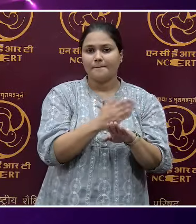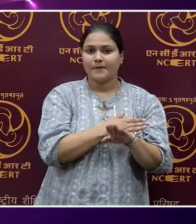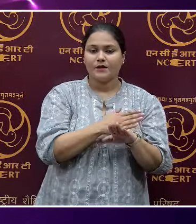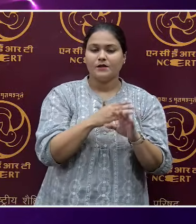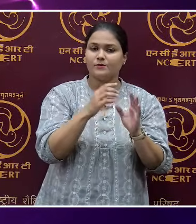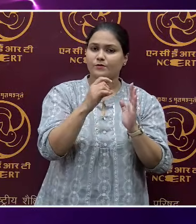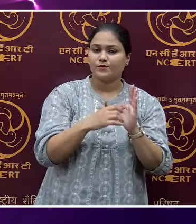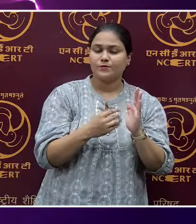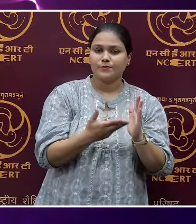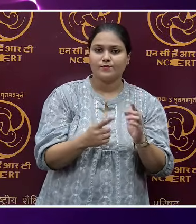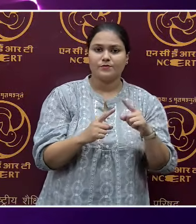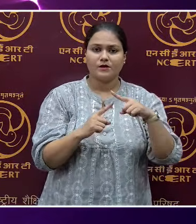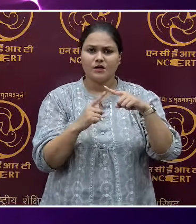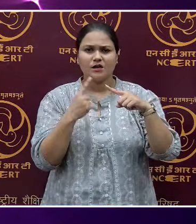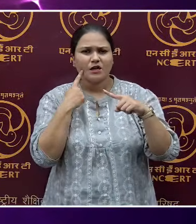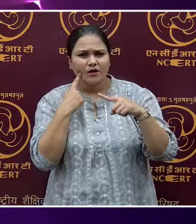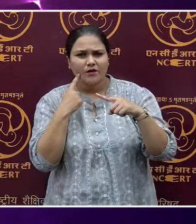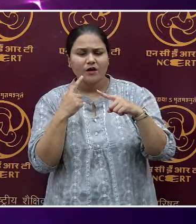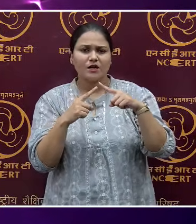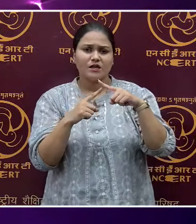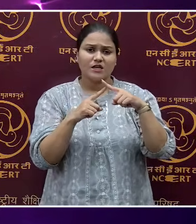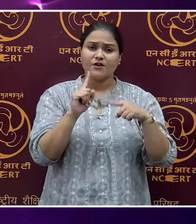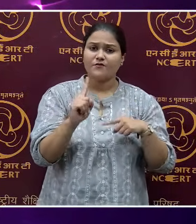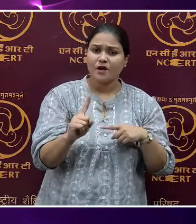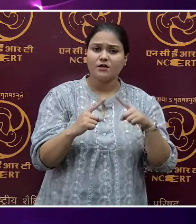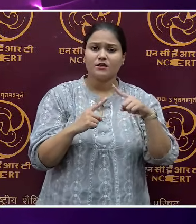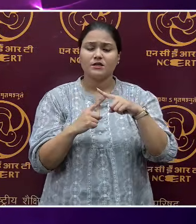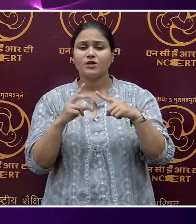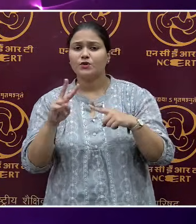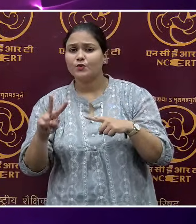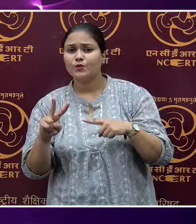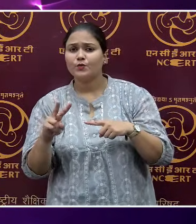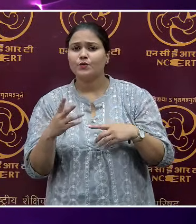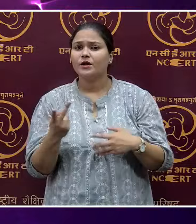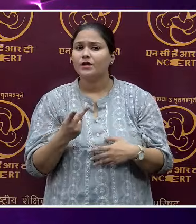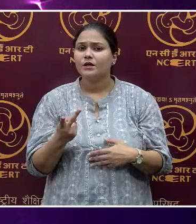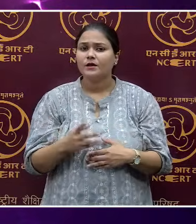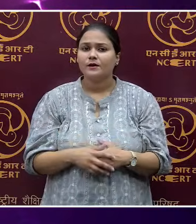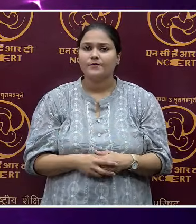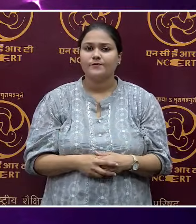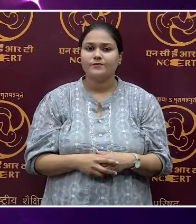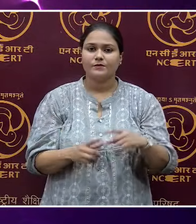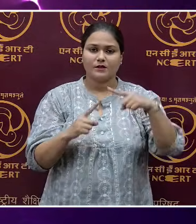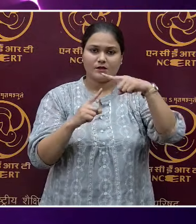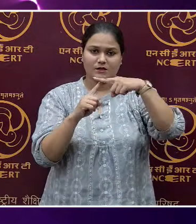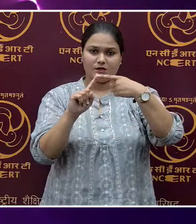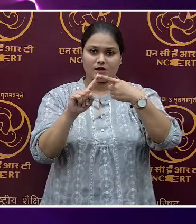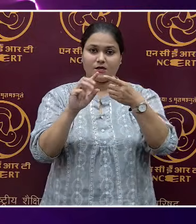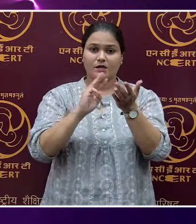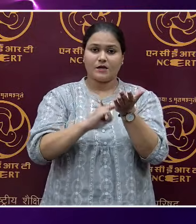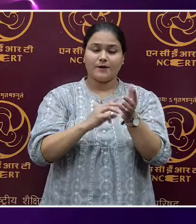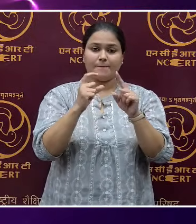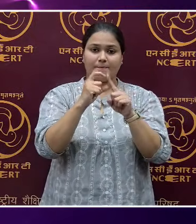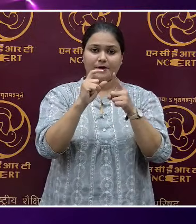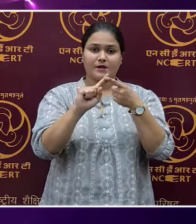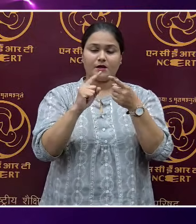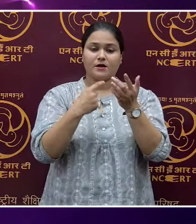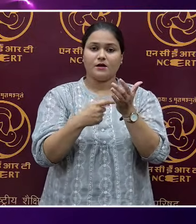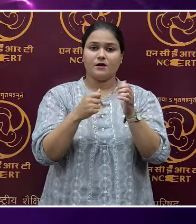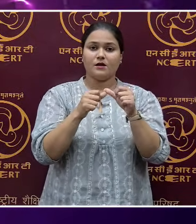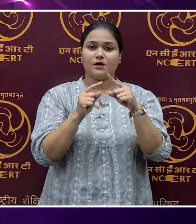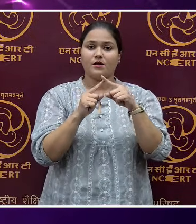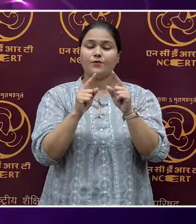here. T1 and T2 is a temporary variable that is generated by the computer after converting it